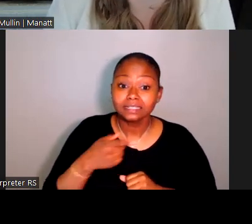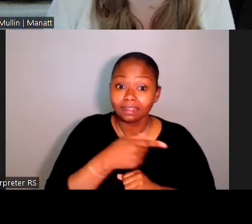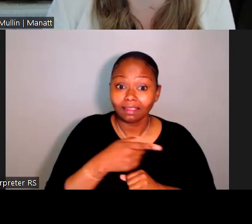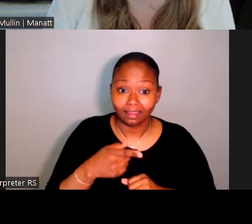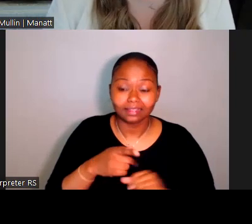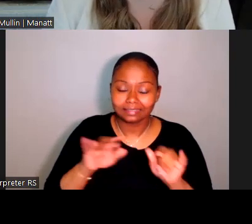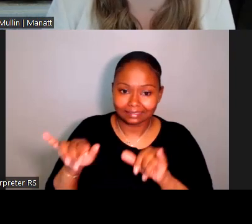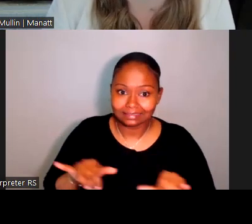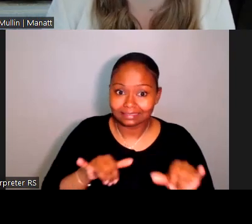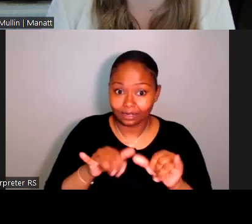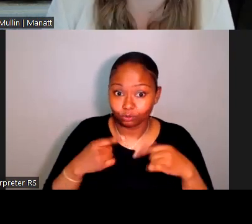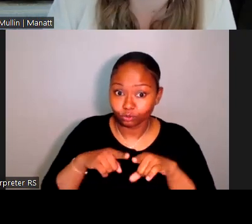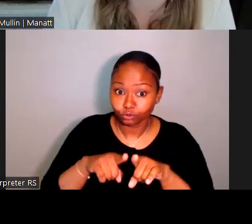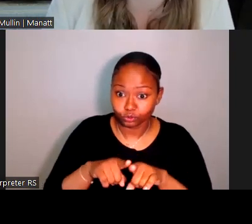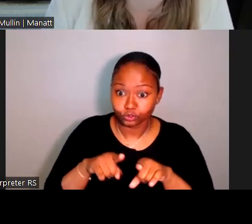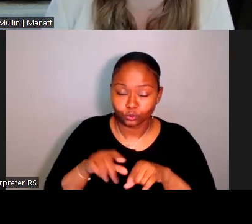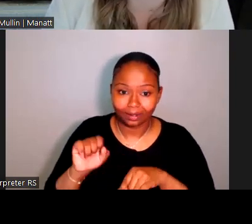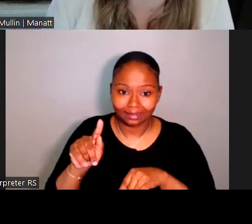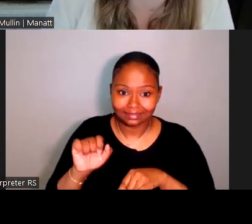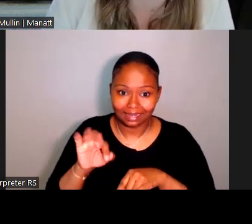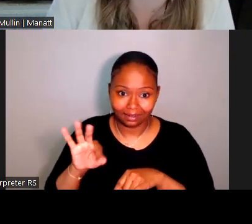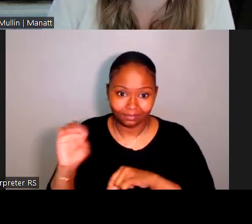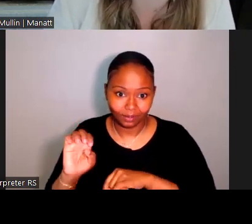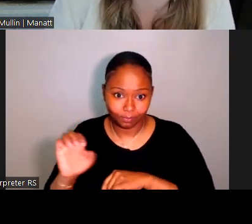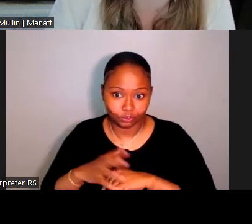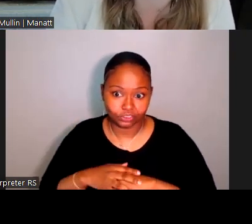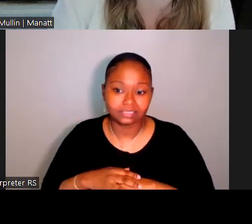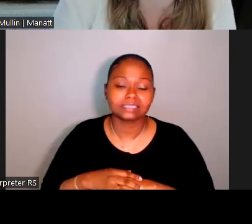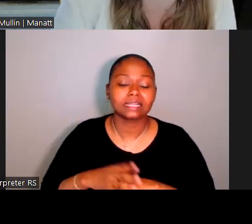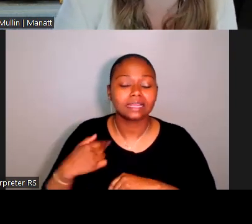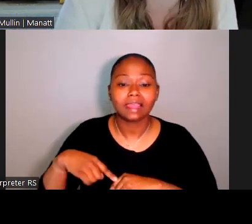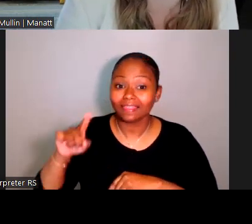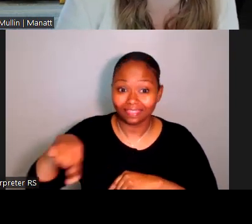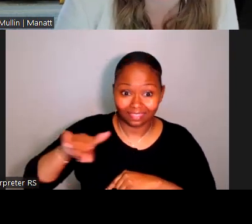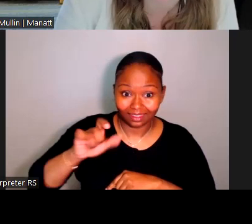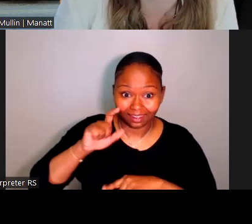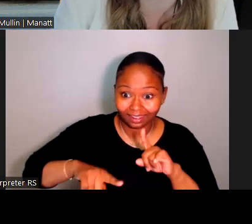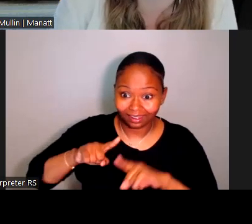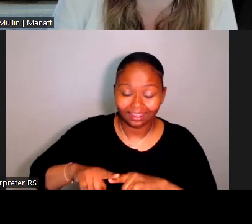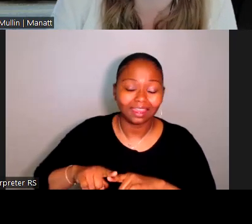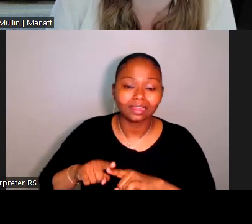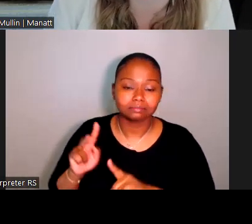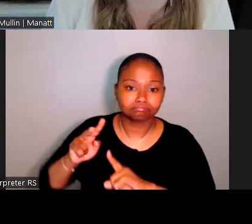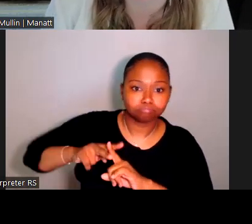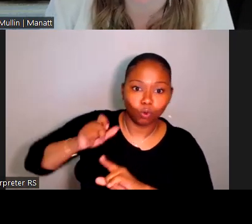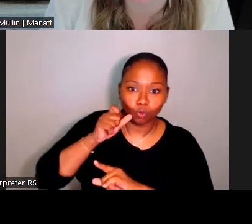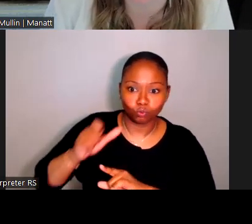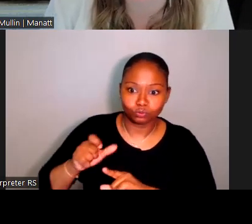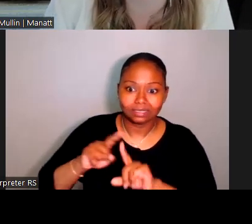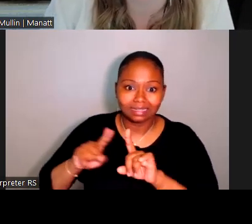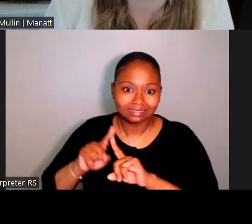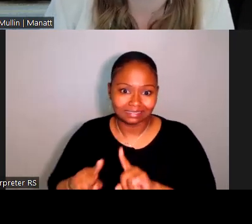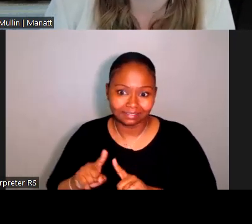state of emergency, the work group recommends that facilities may not impose different safety protocols for staff and resident designated